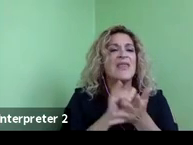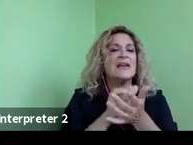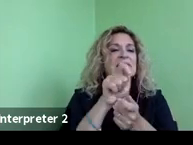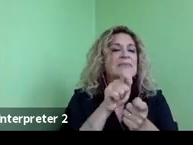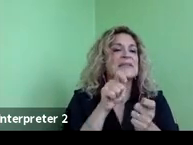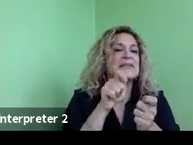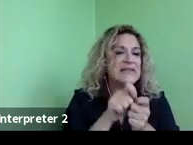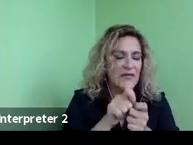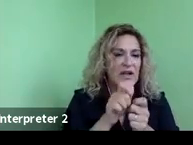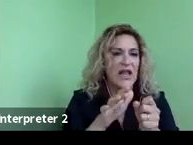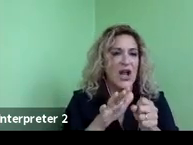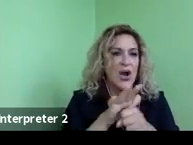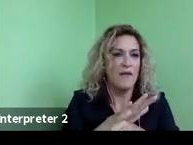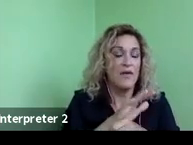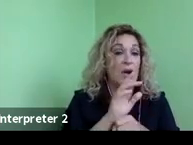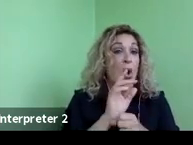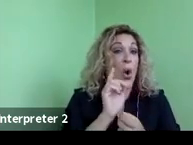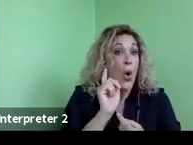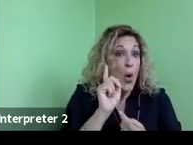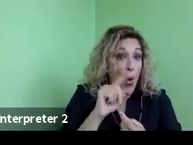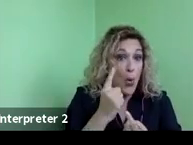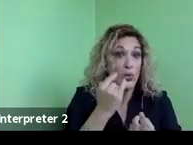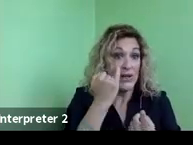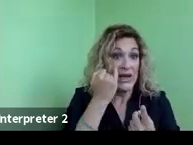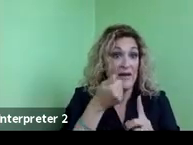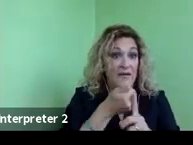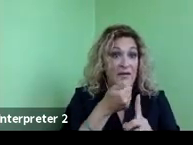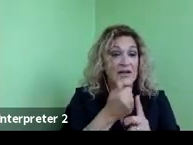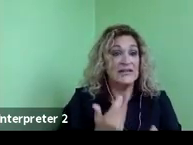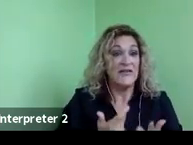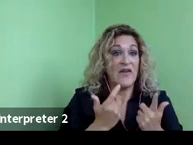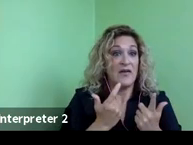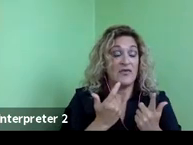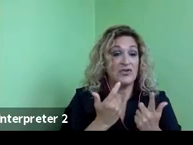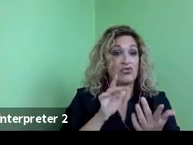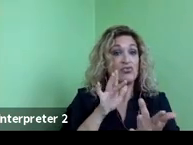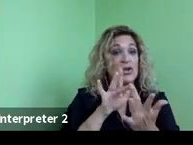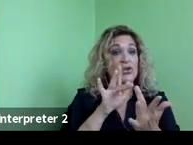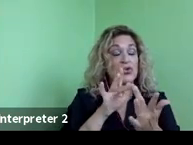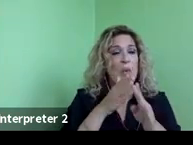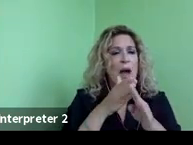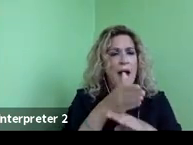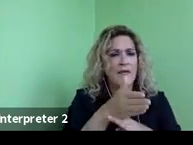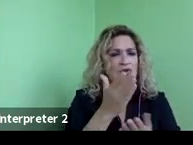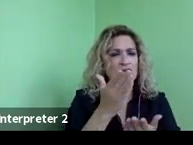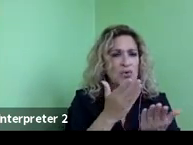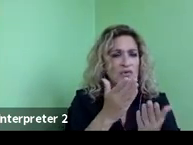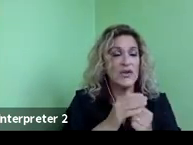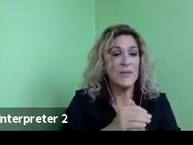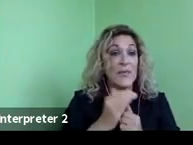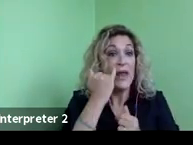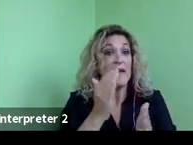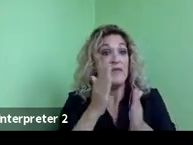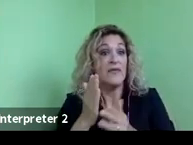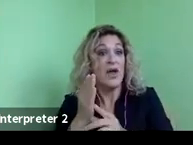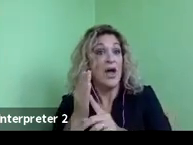generally only survivors are reaching out to you asking for services. So if an abuser did call and request services,